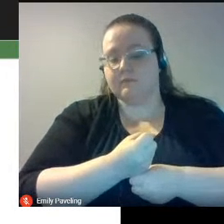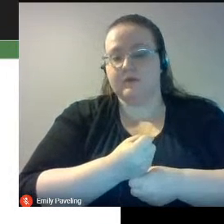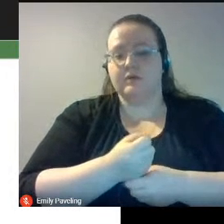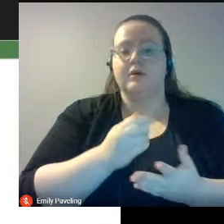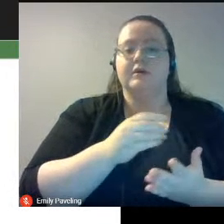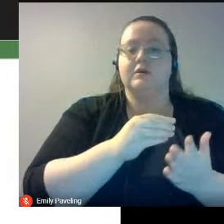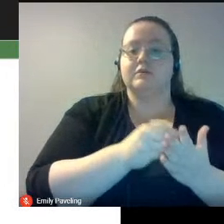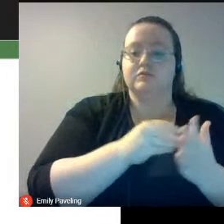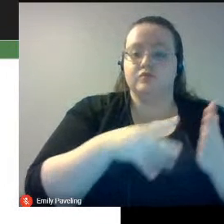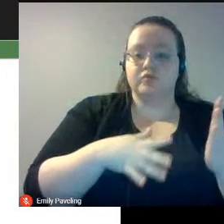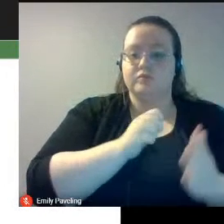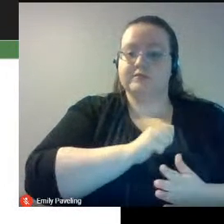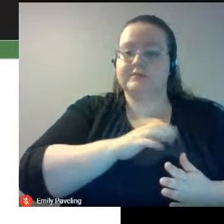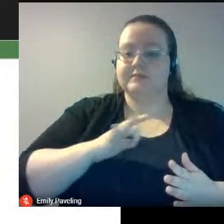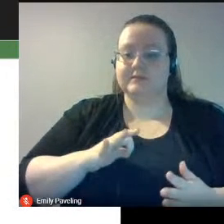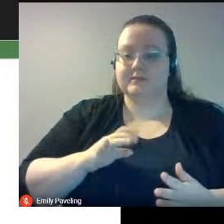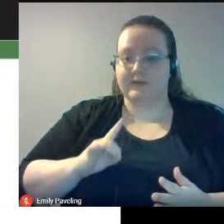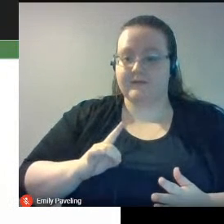staff.